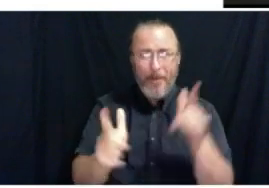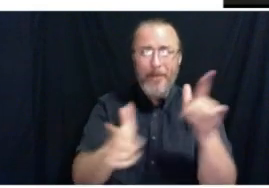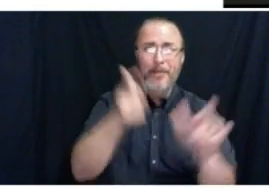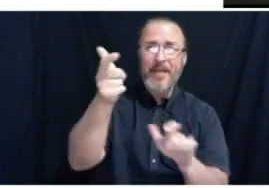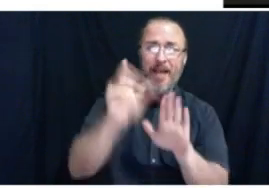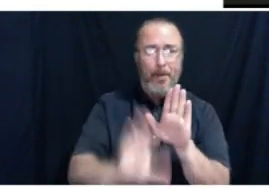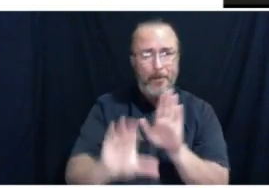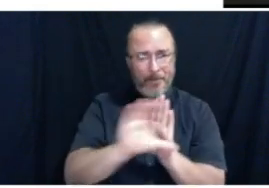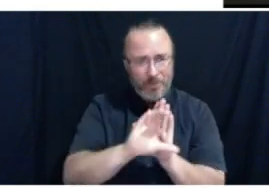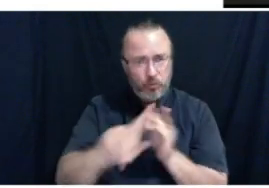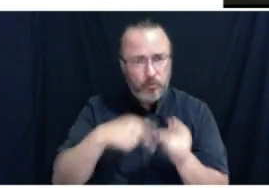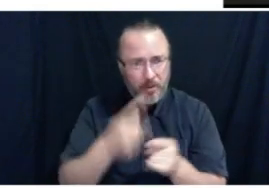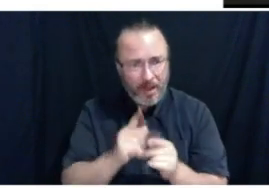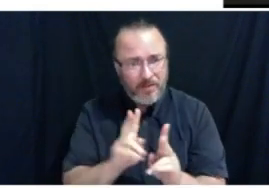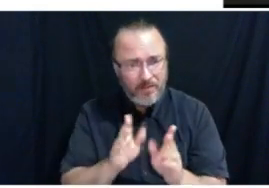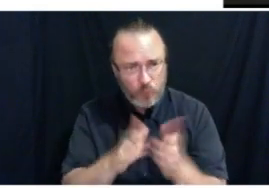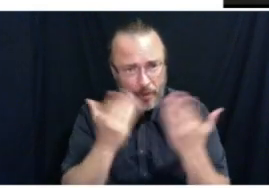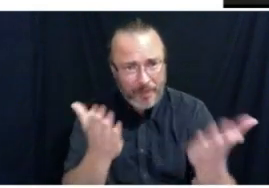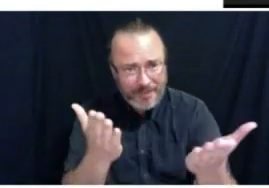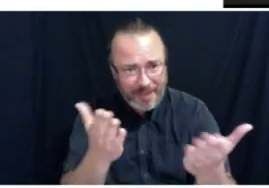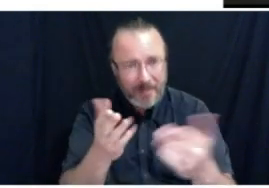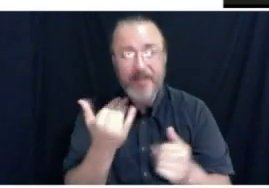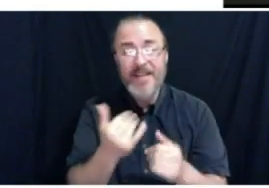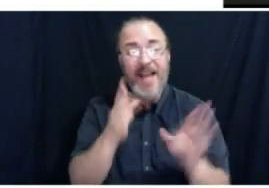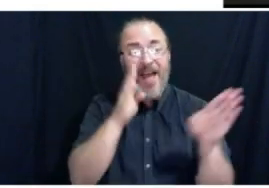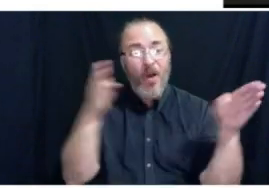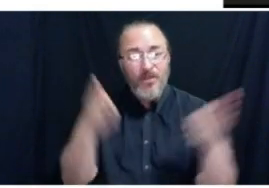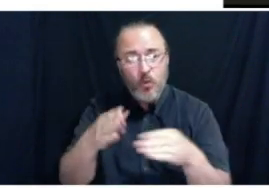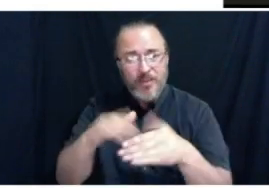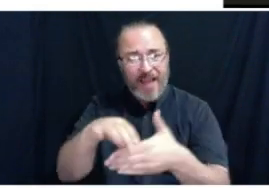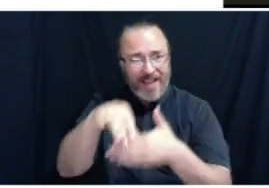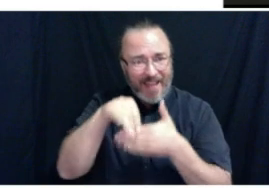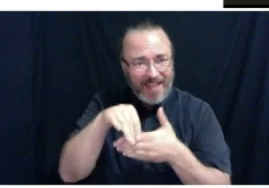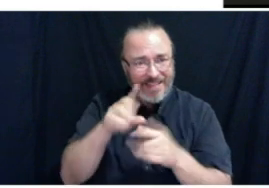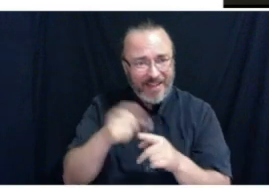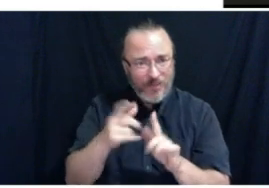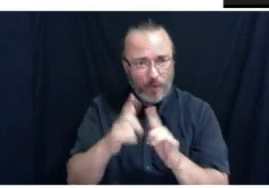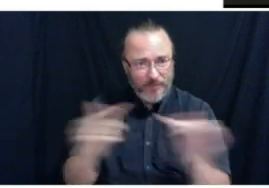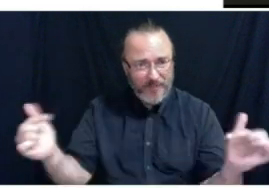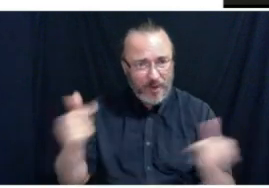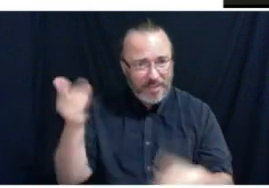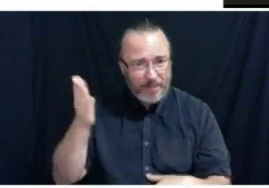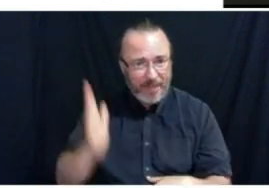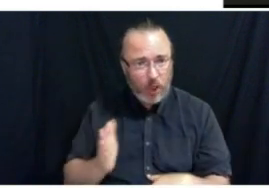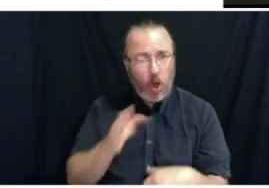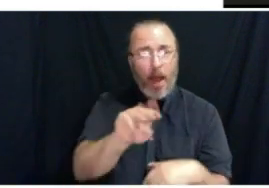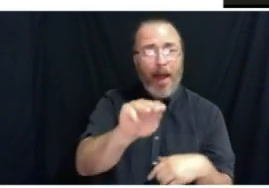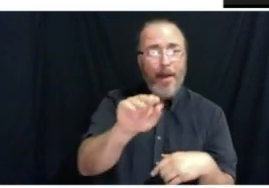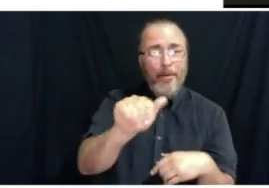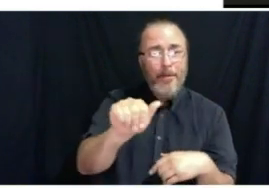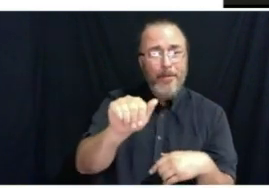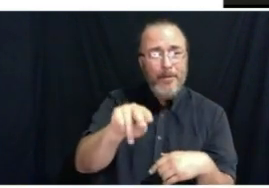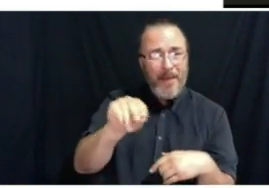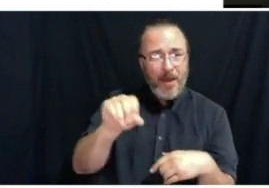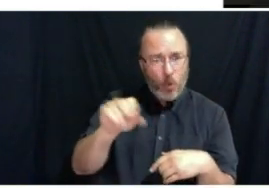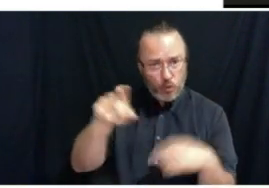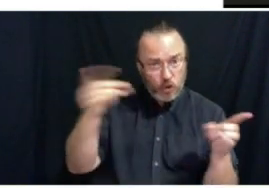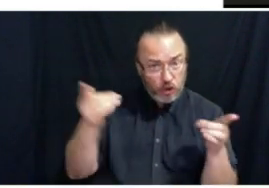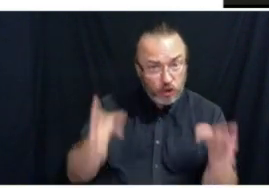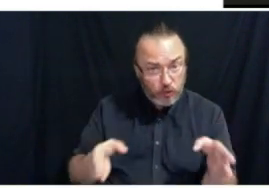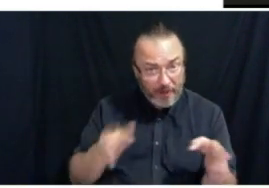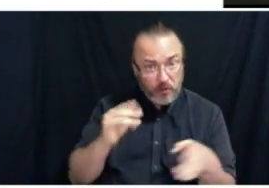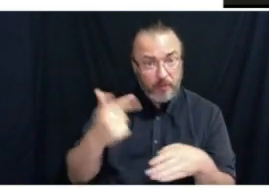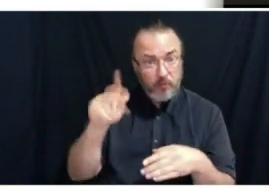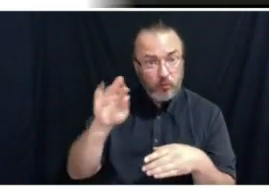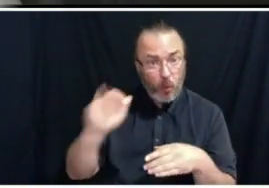now we're going to jump right into content from some of our other speakers. And we'll start with Manos Antonimis, the director of this Global Education Monitoring